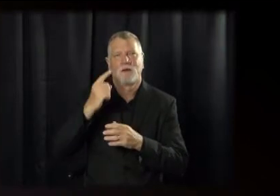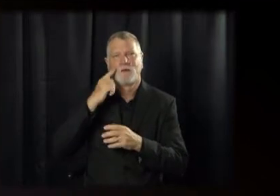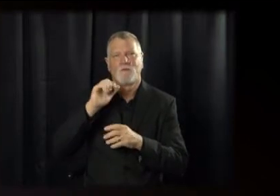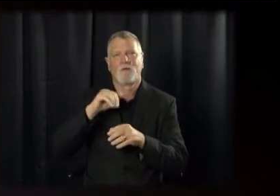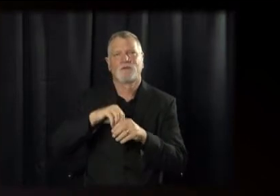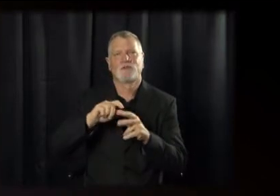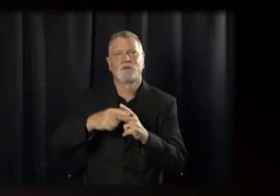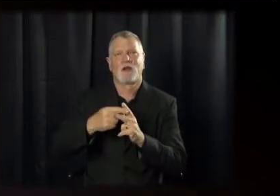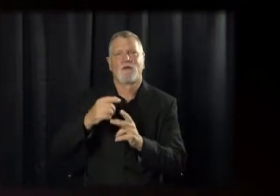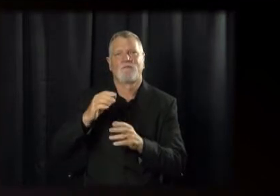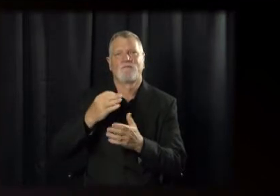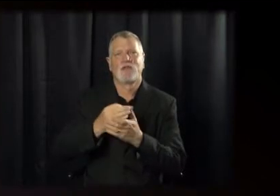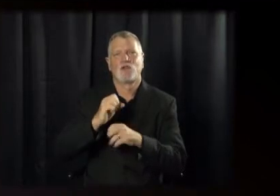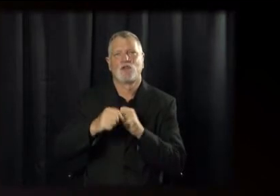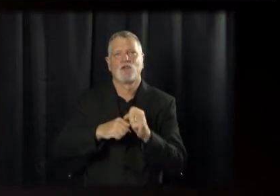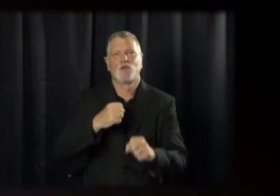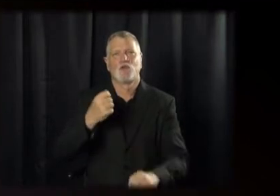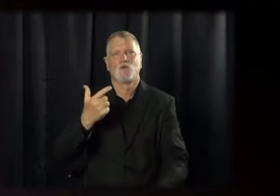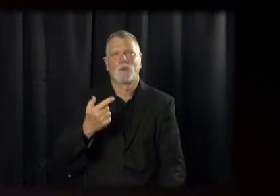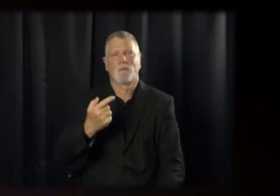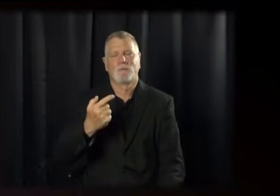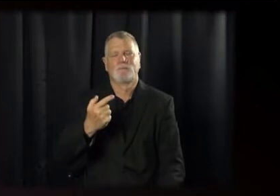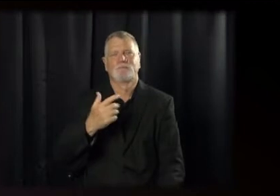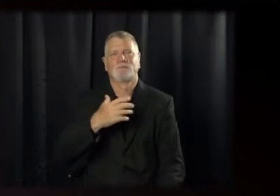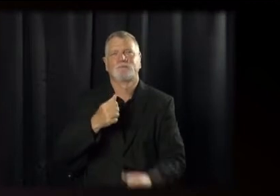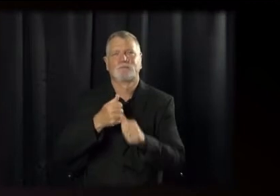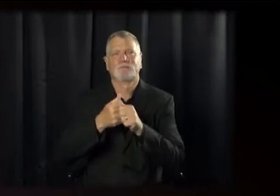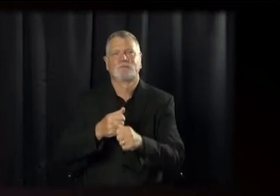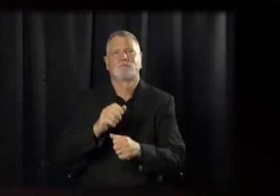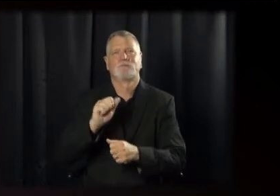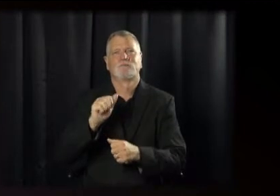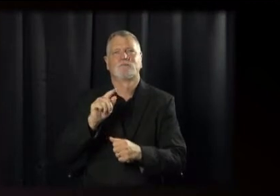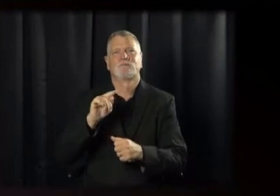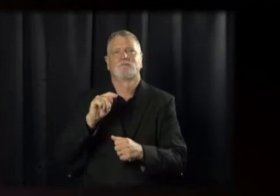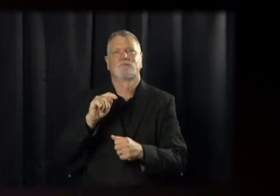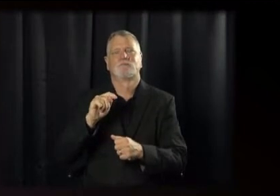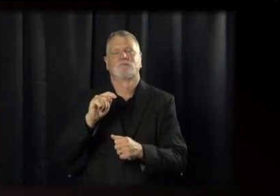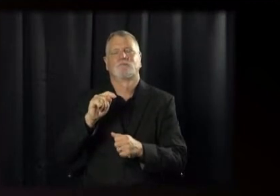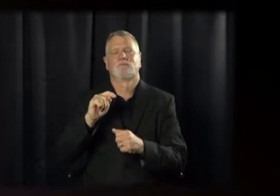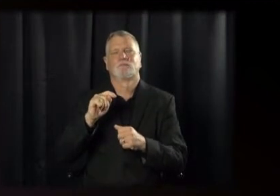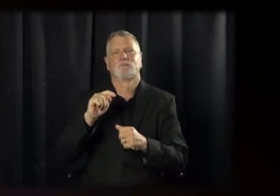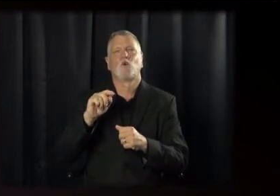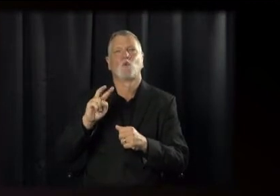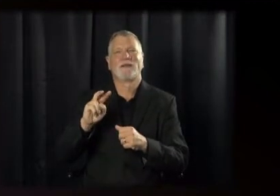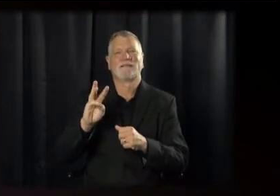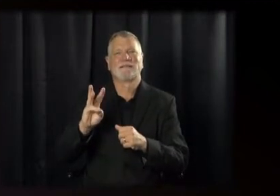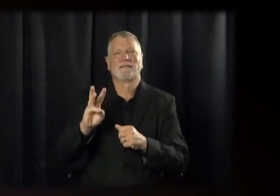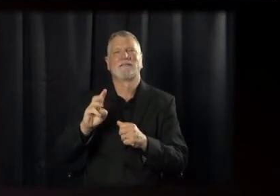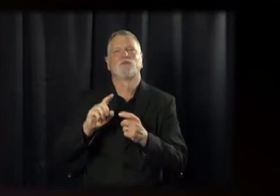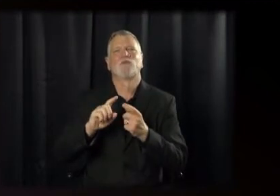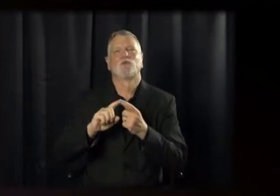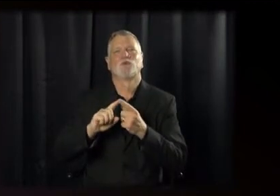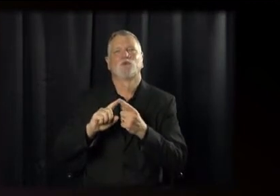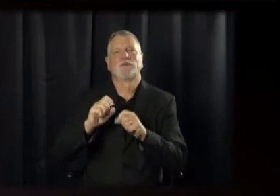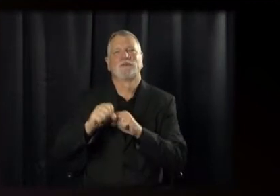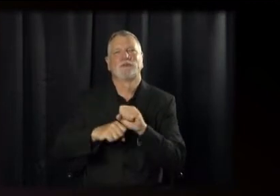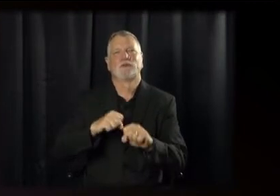year 21, aligned with Act 26 of 2017.